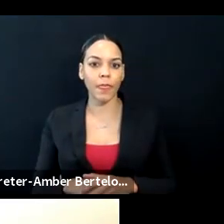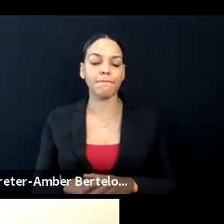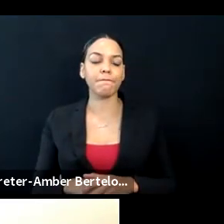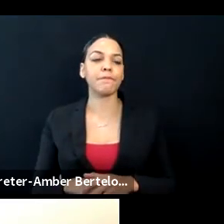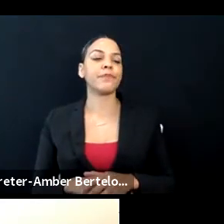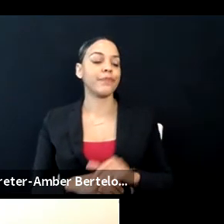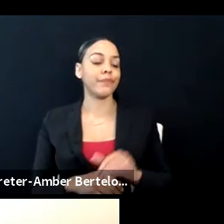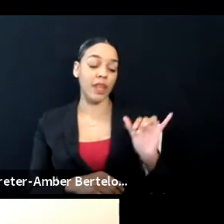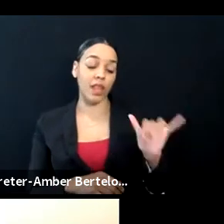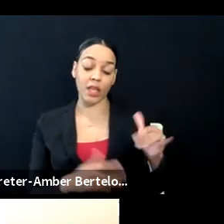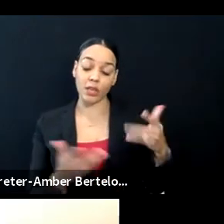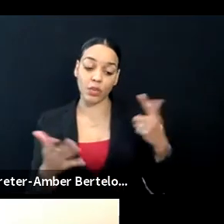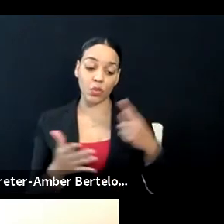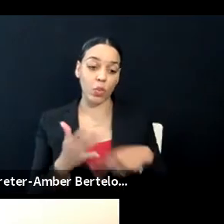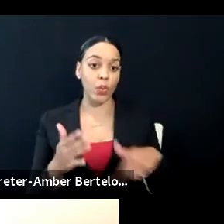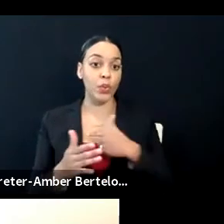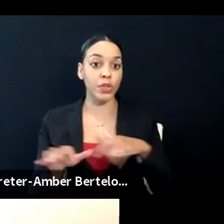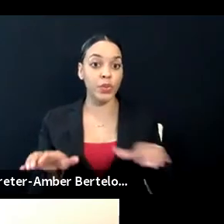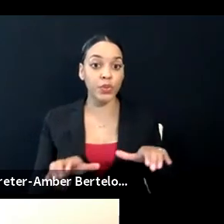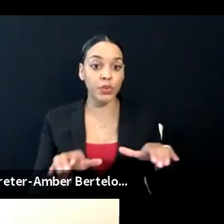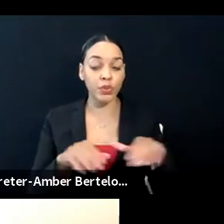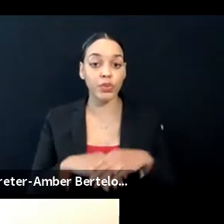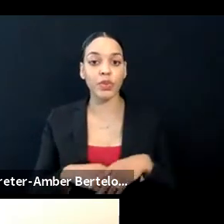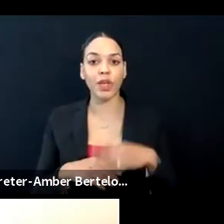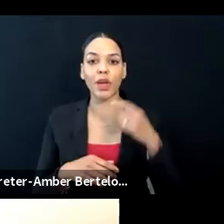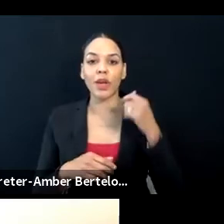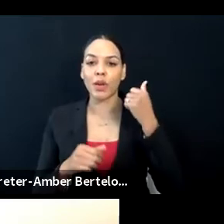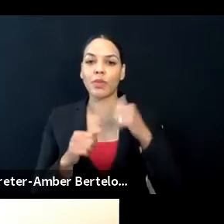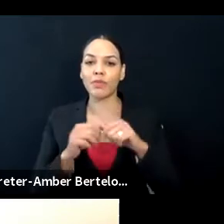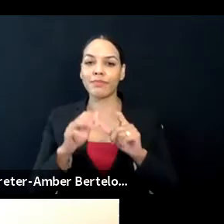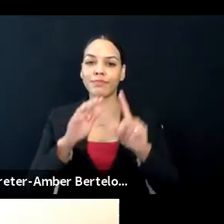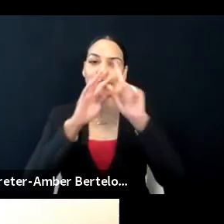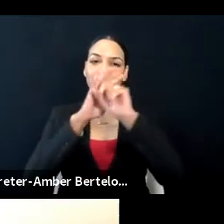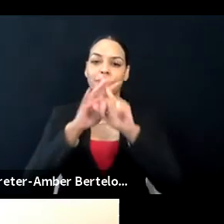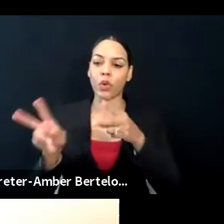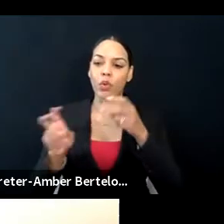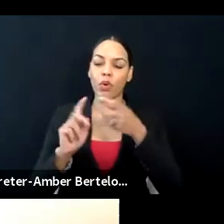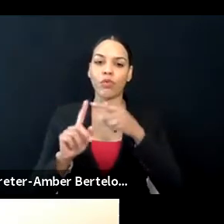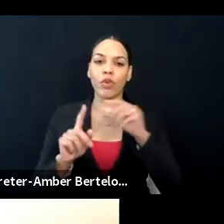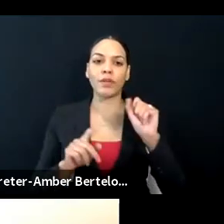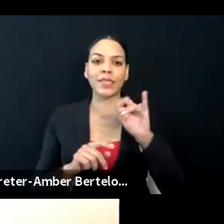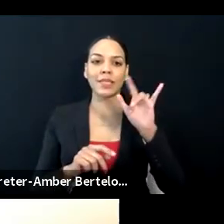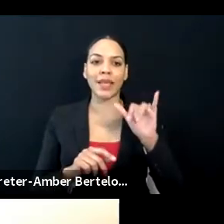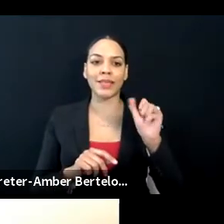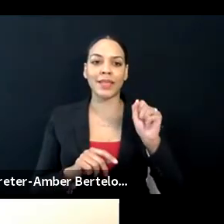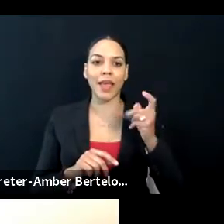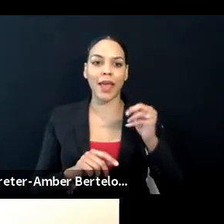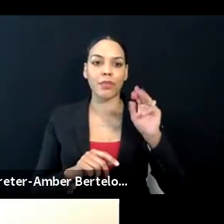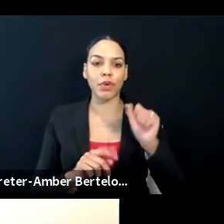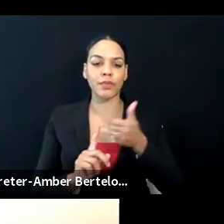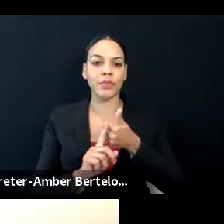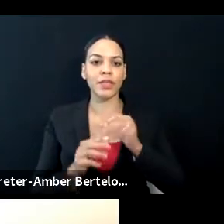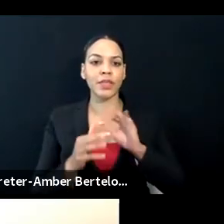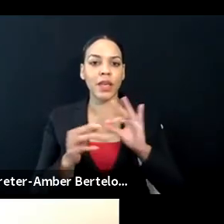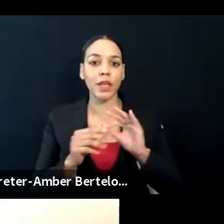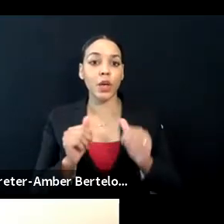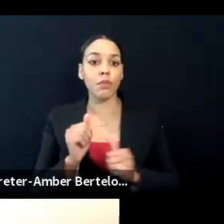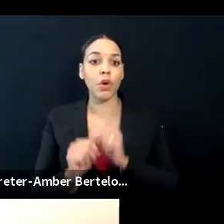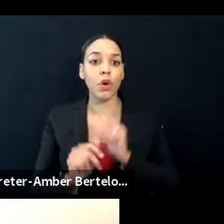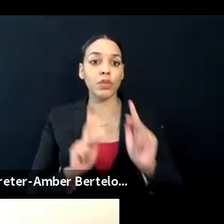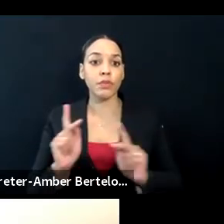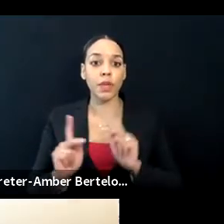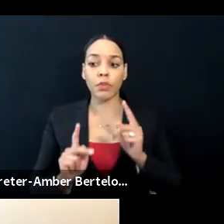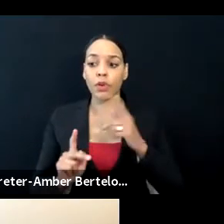And that reminds me of a quote that I found from Stacey Abrams. She says, you know, like most who are